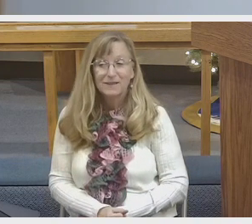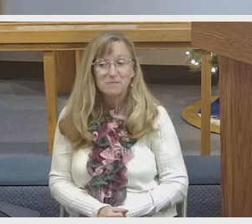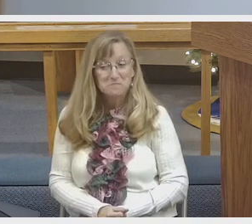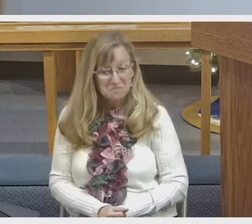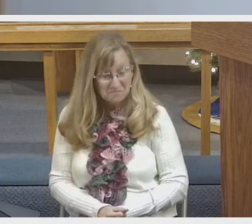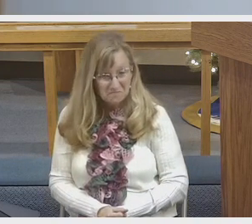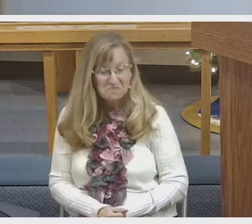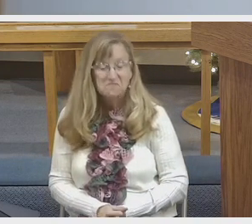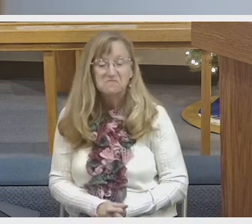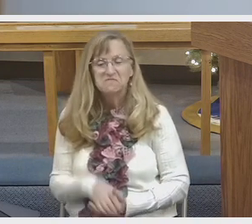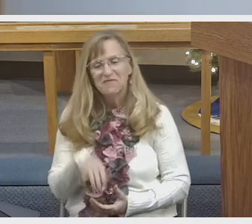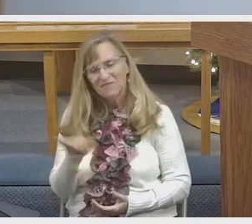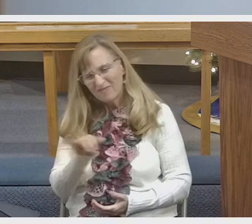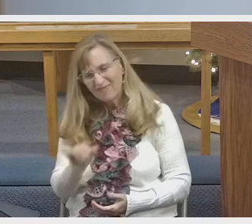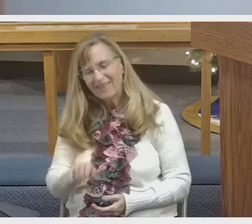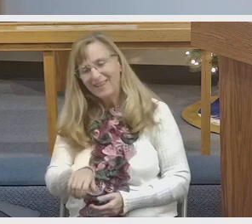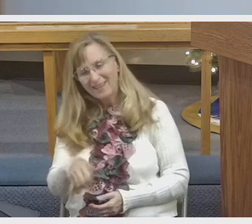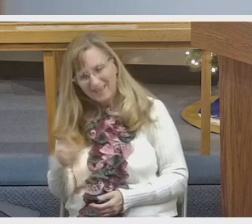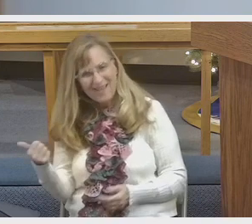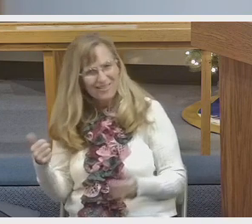It's like other holidays.